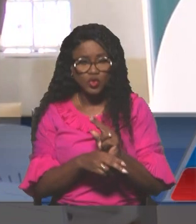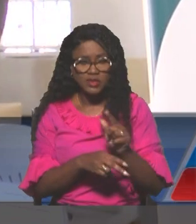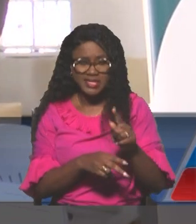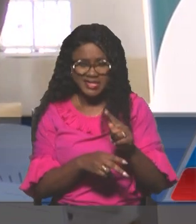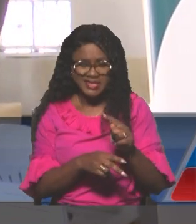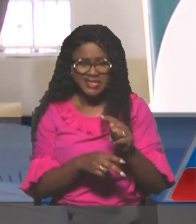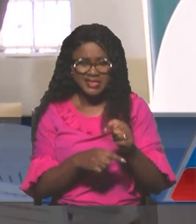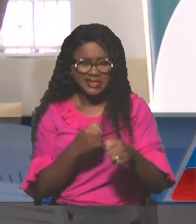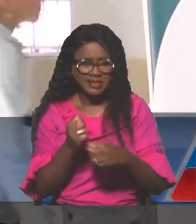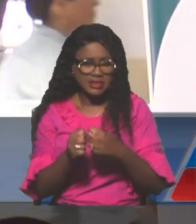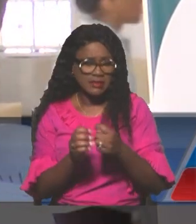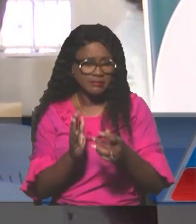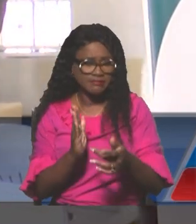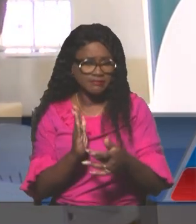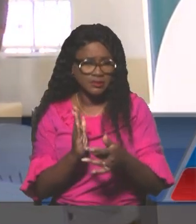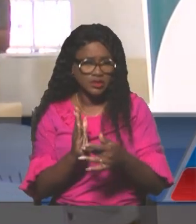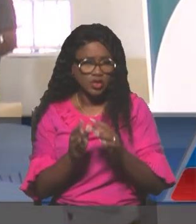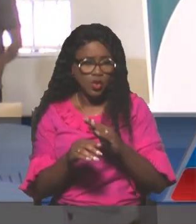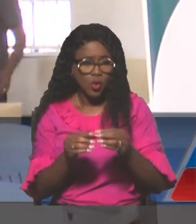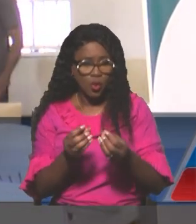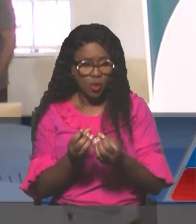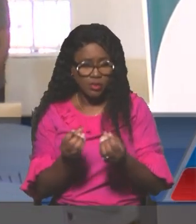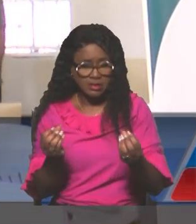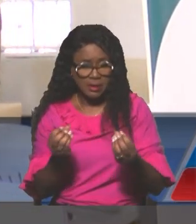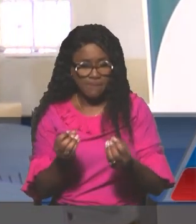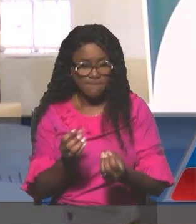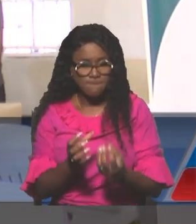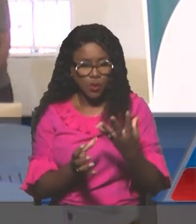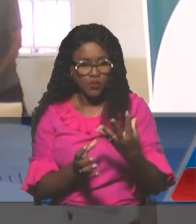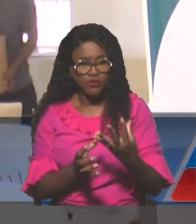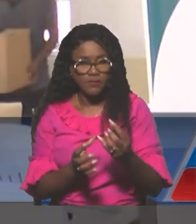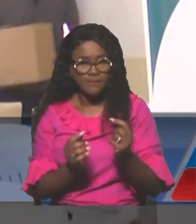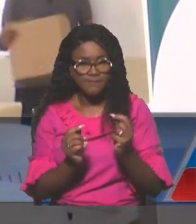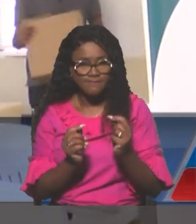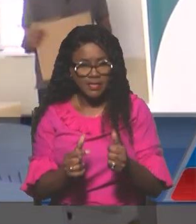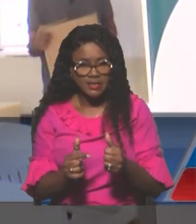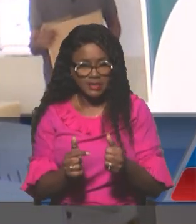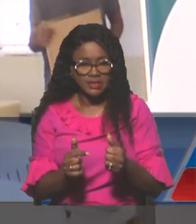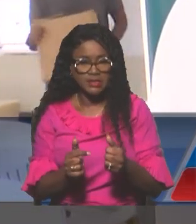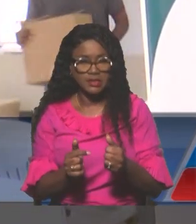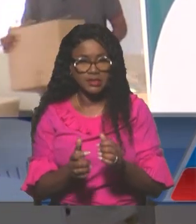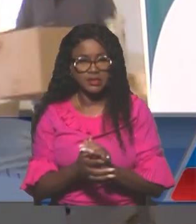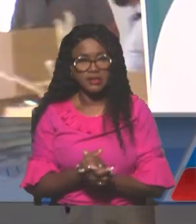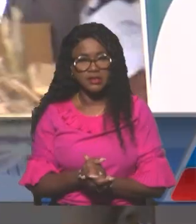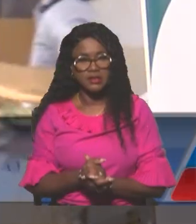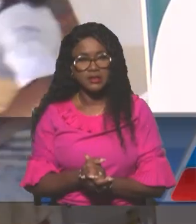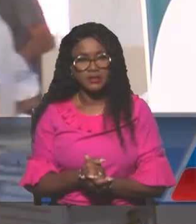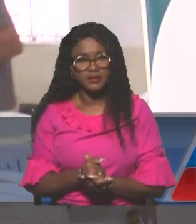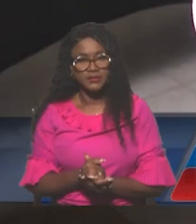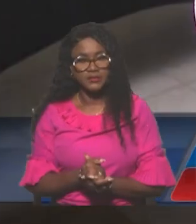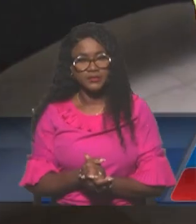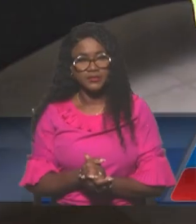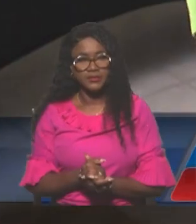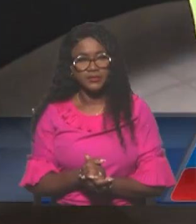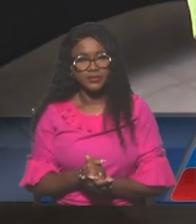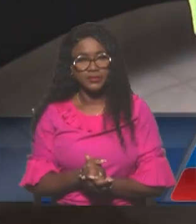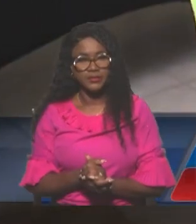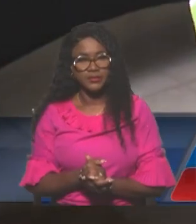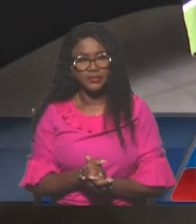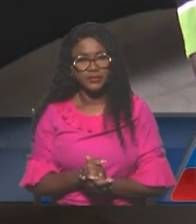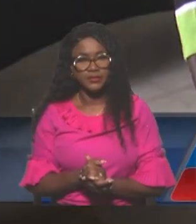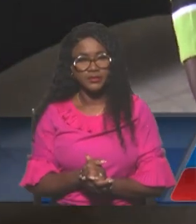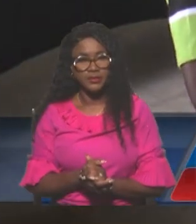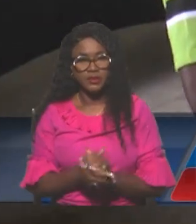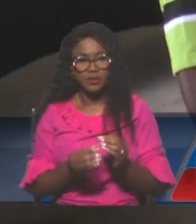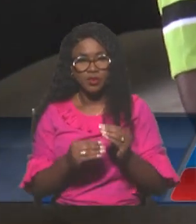of technology, all the sticks burst or planting material or sets germinate uniformly. With